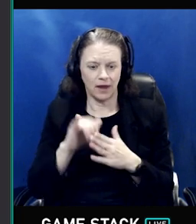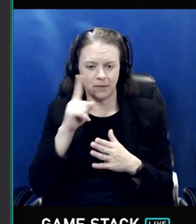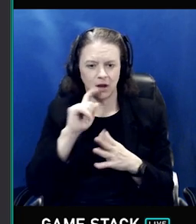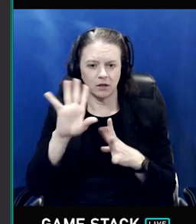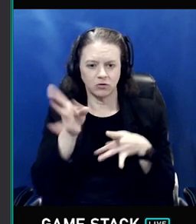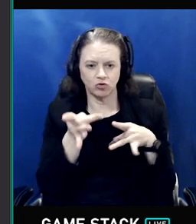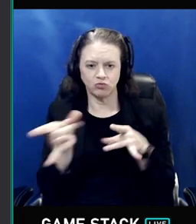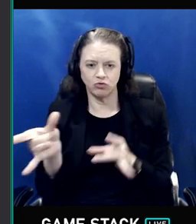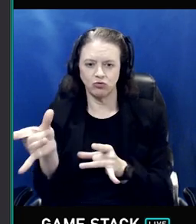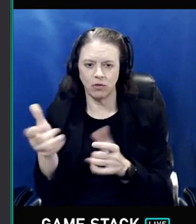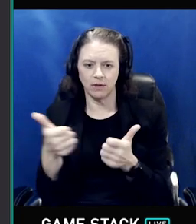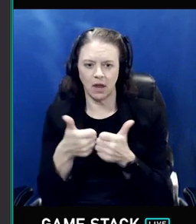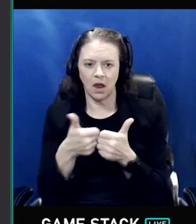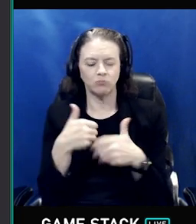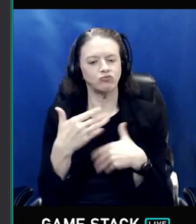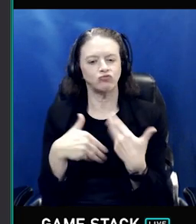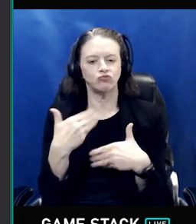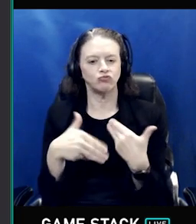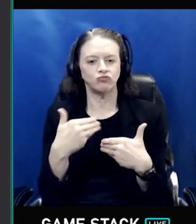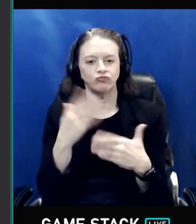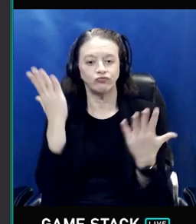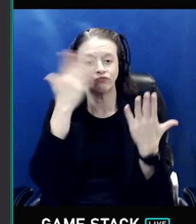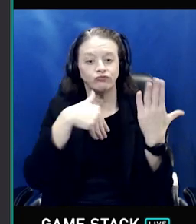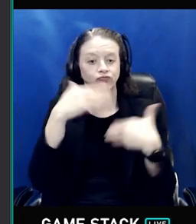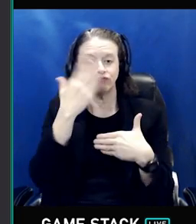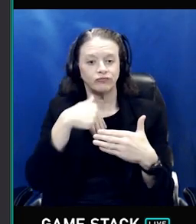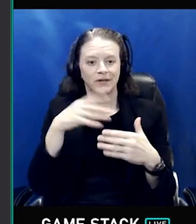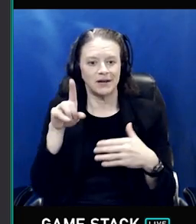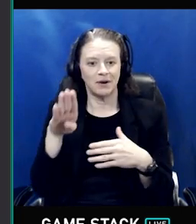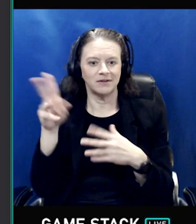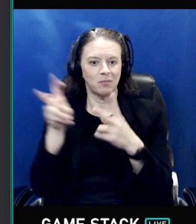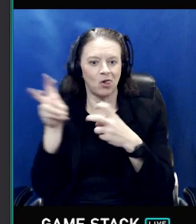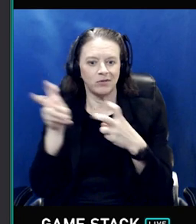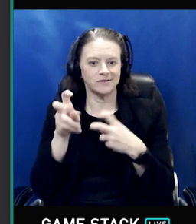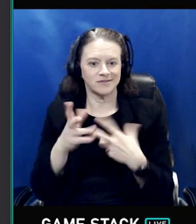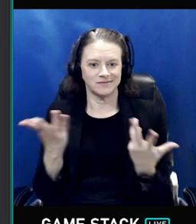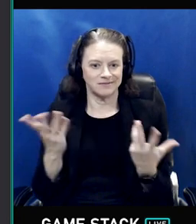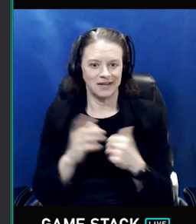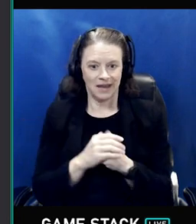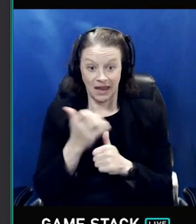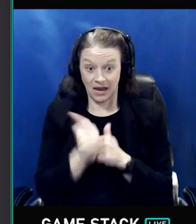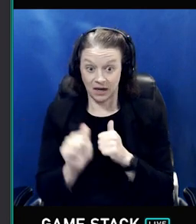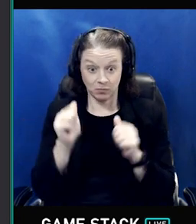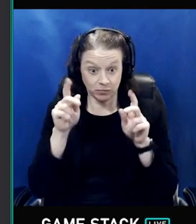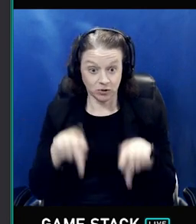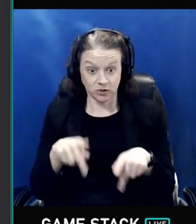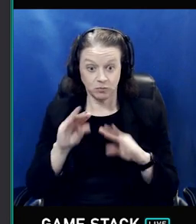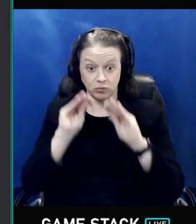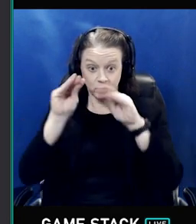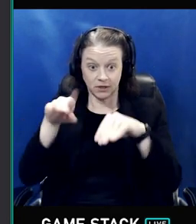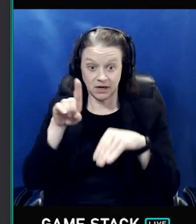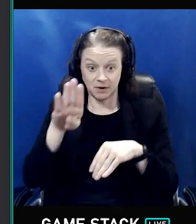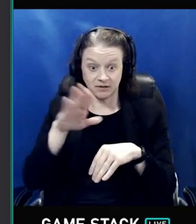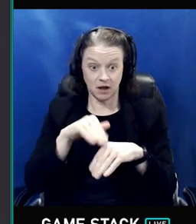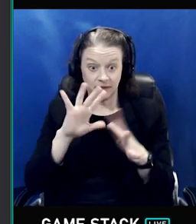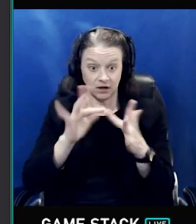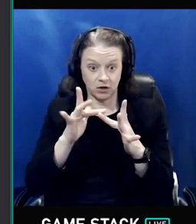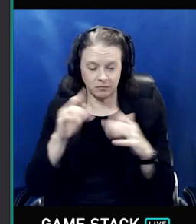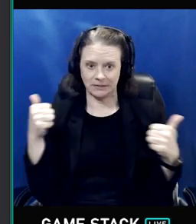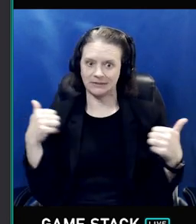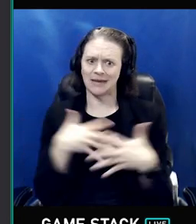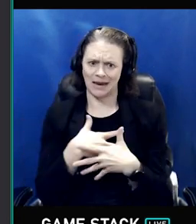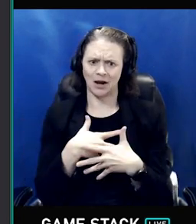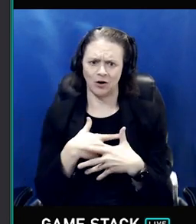And lastly, and I think this is the most important, anybody who's put a database on the internet has been scared, and rightly so. The idea that